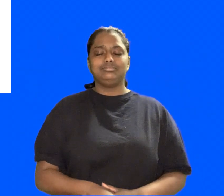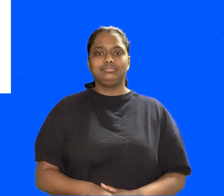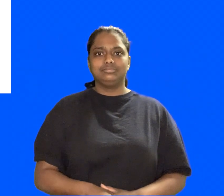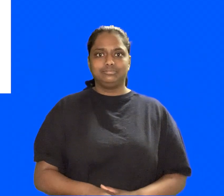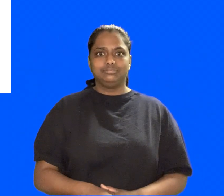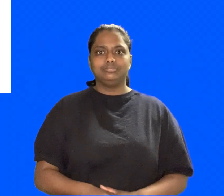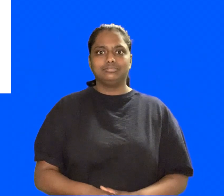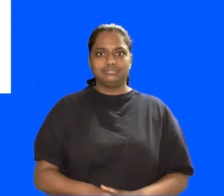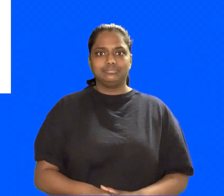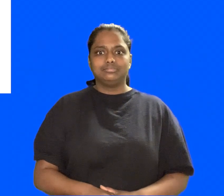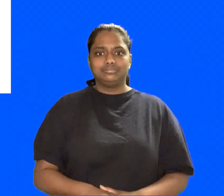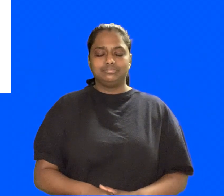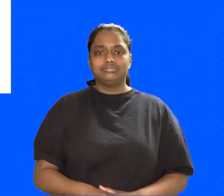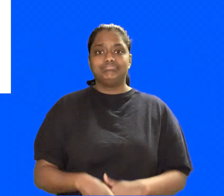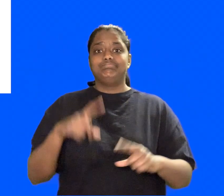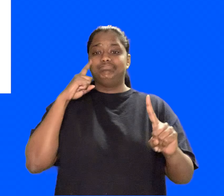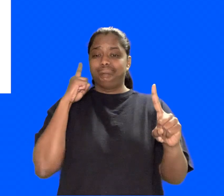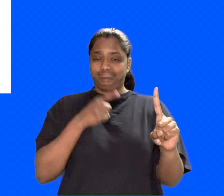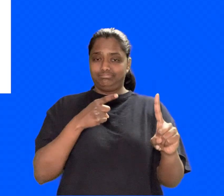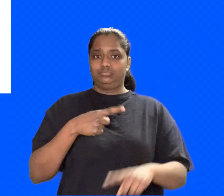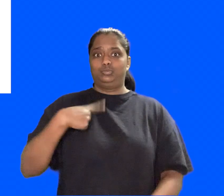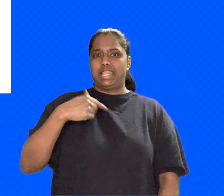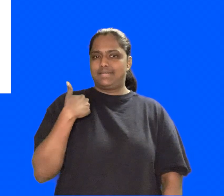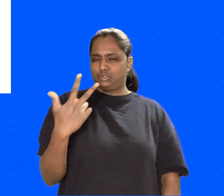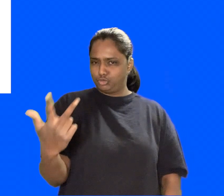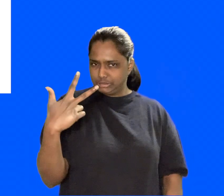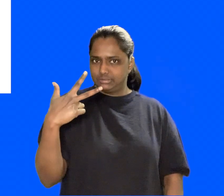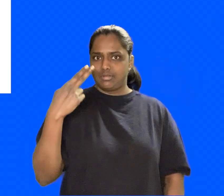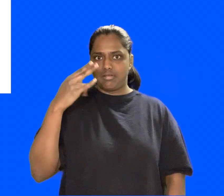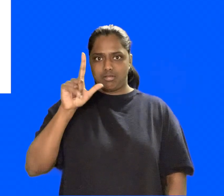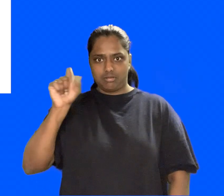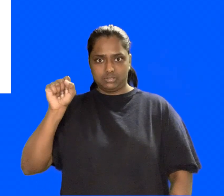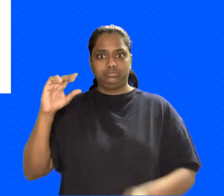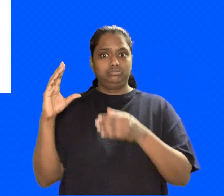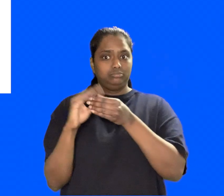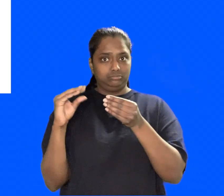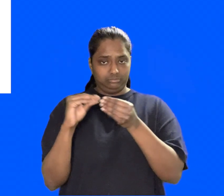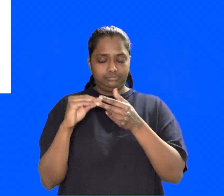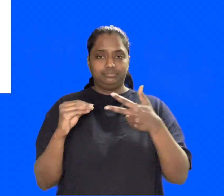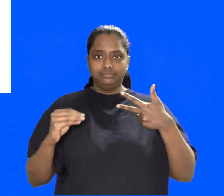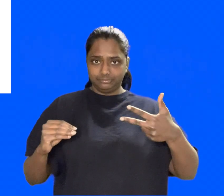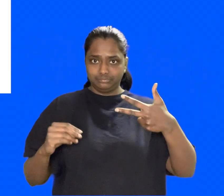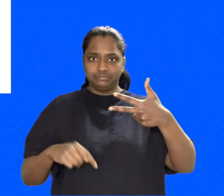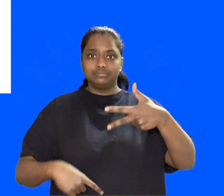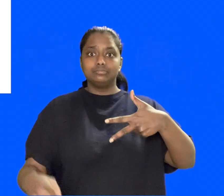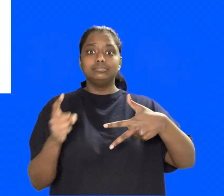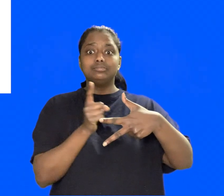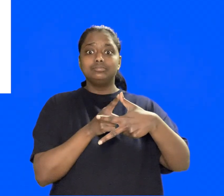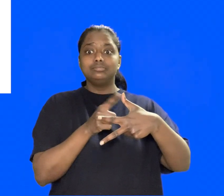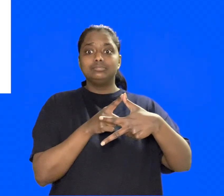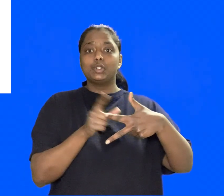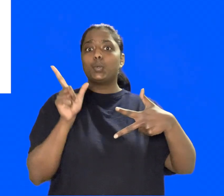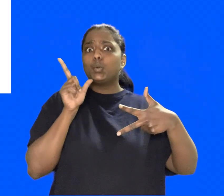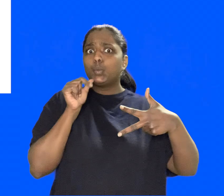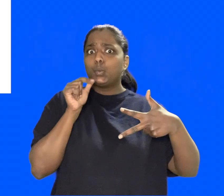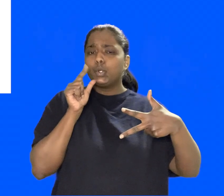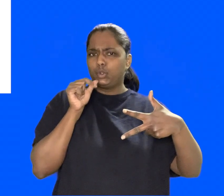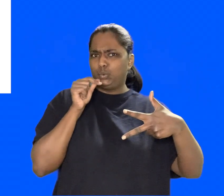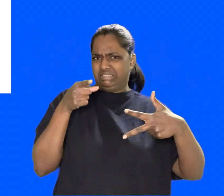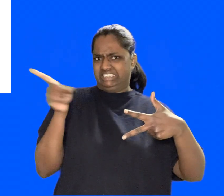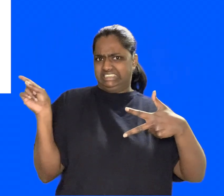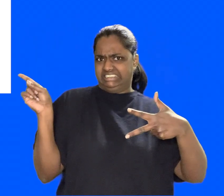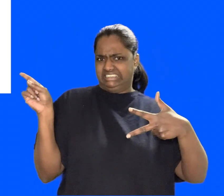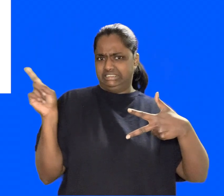who is who they are, the what is what the prototype should be able to do, and the wow